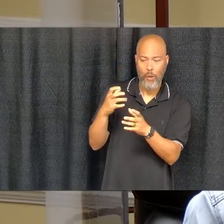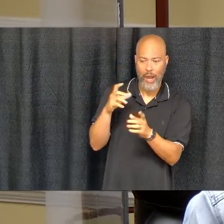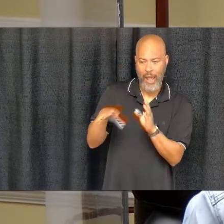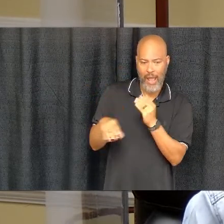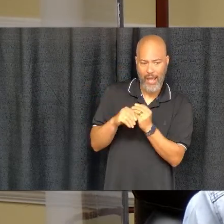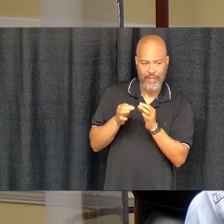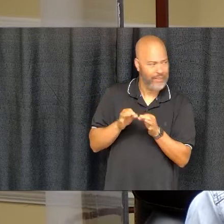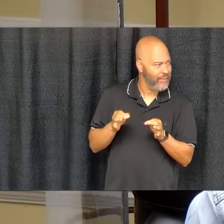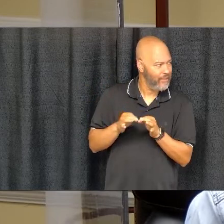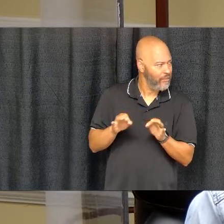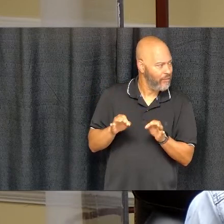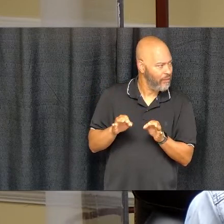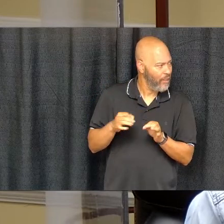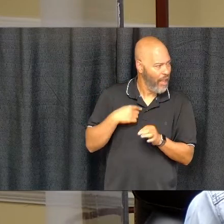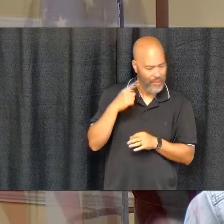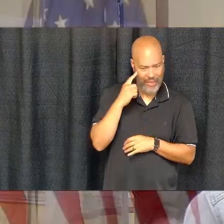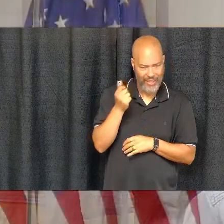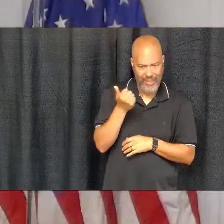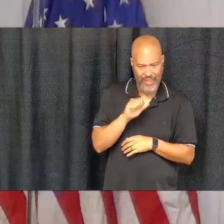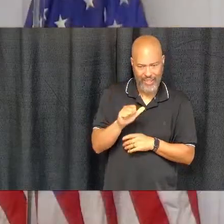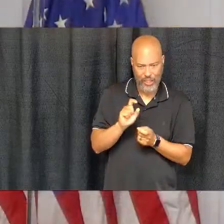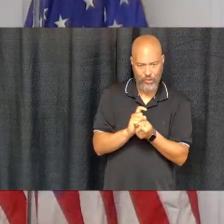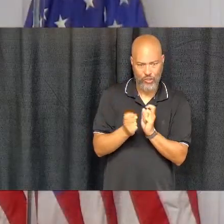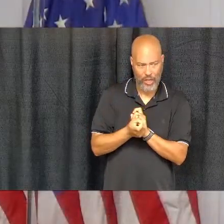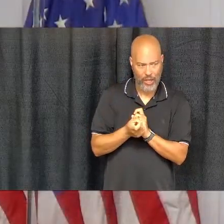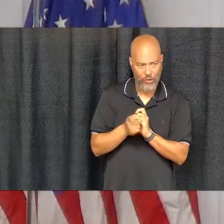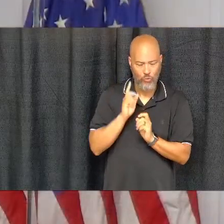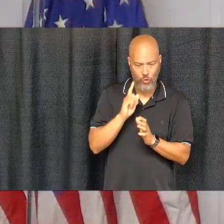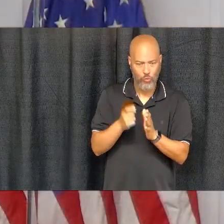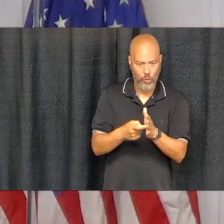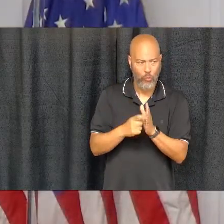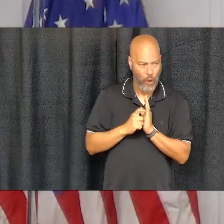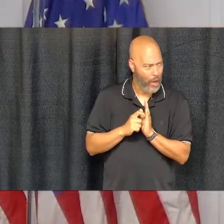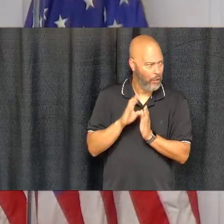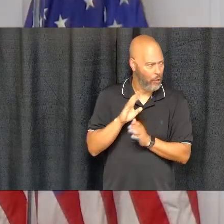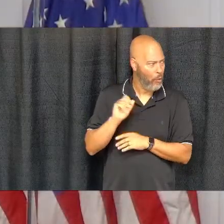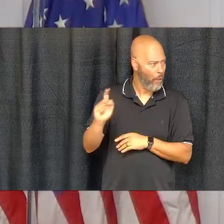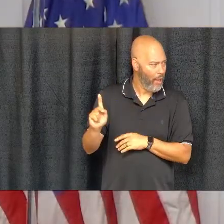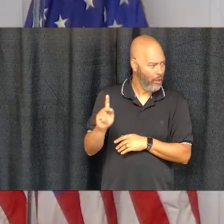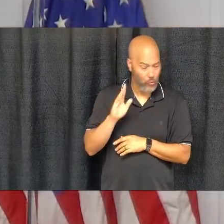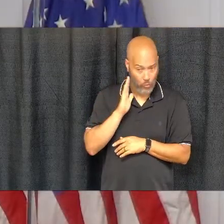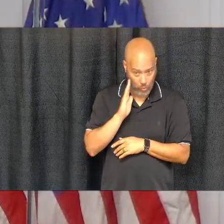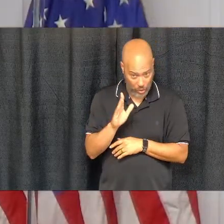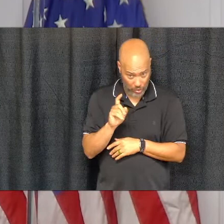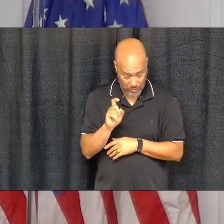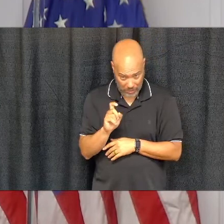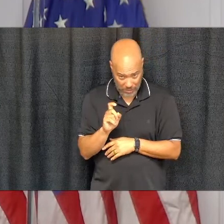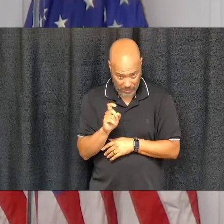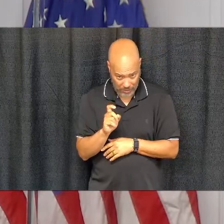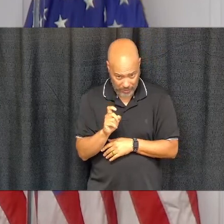I think any deviation from this amendment would require it to go back, would it not, Mr. Tyndall?